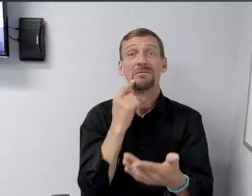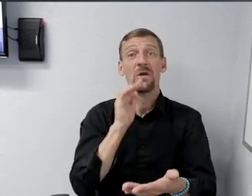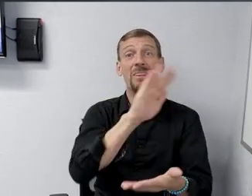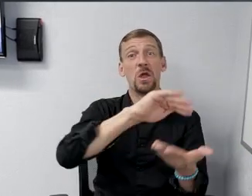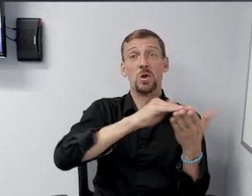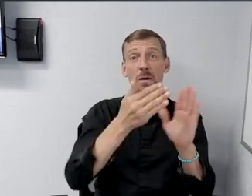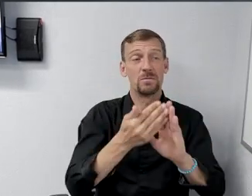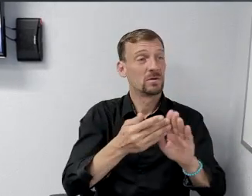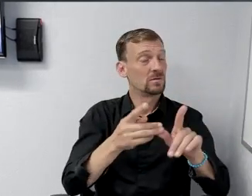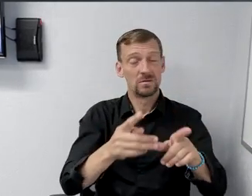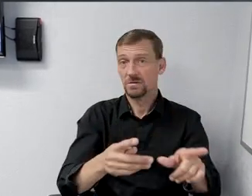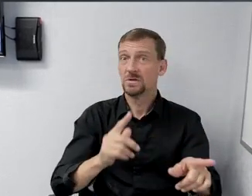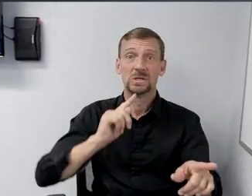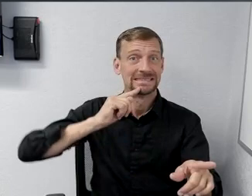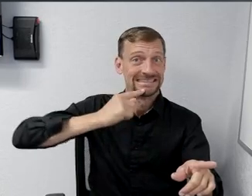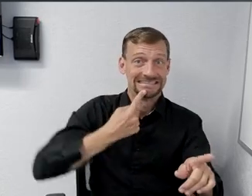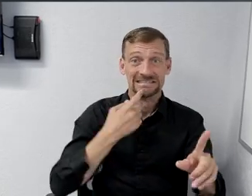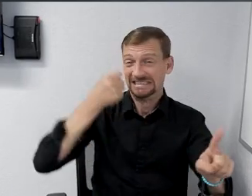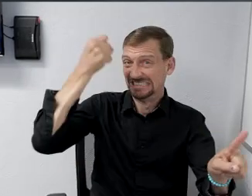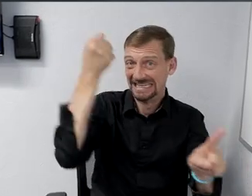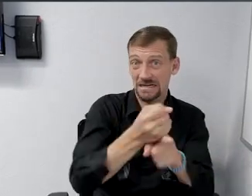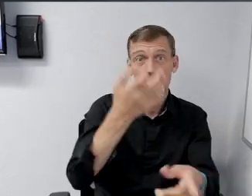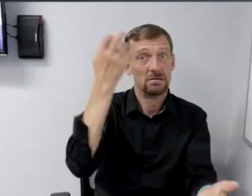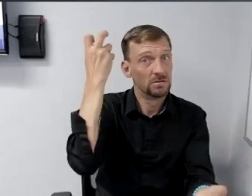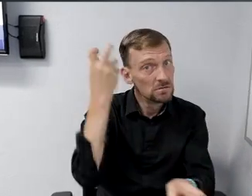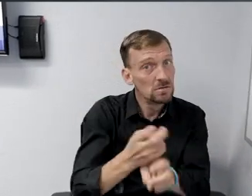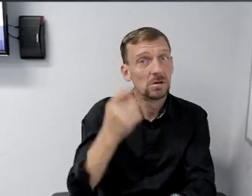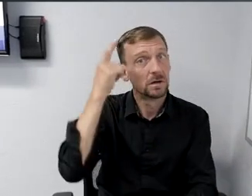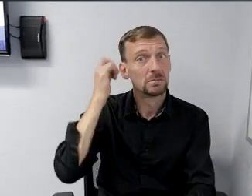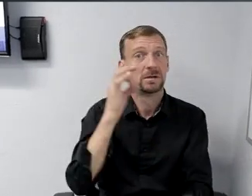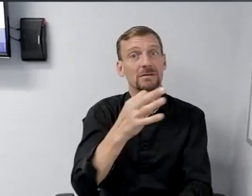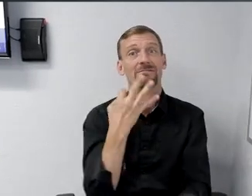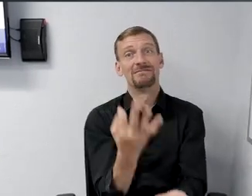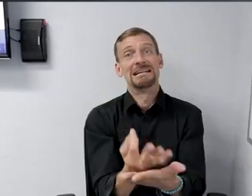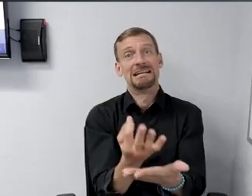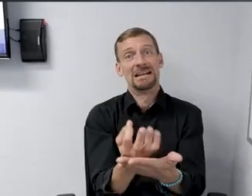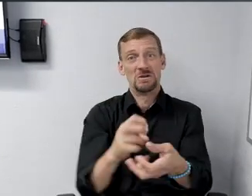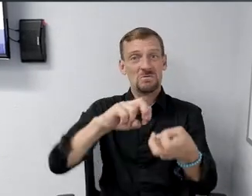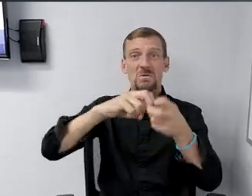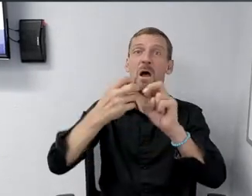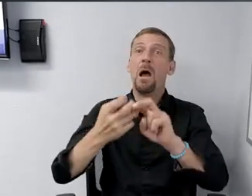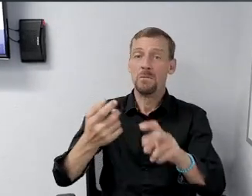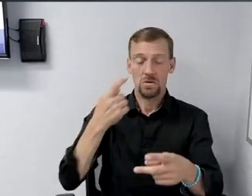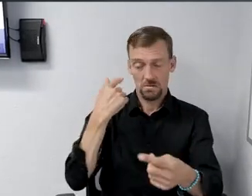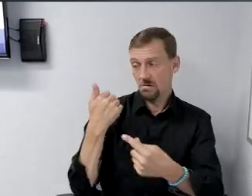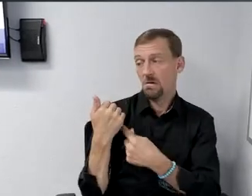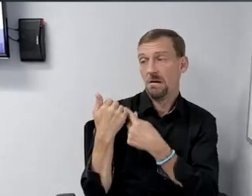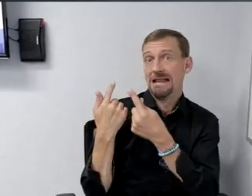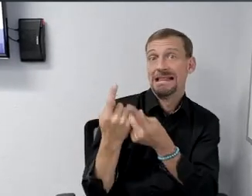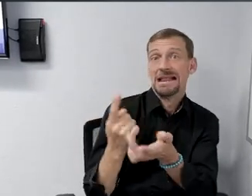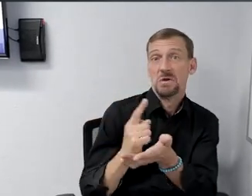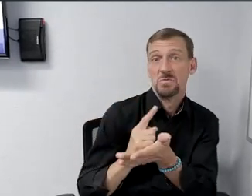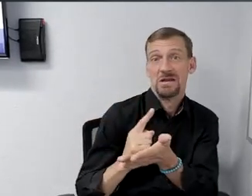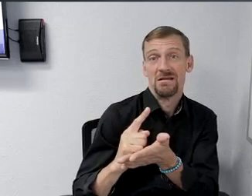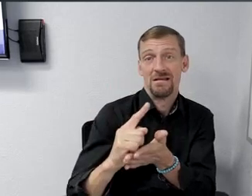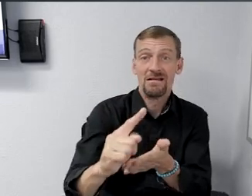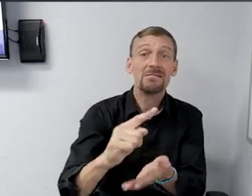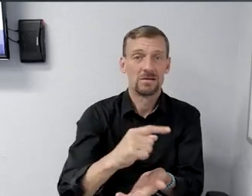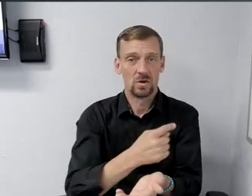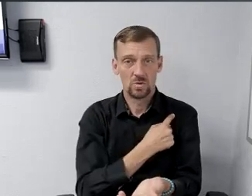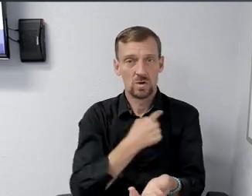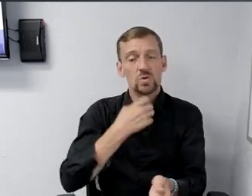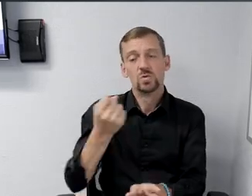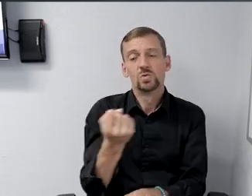Mm-hmm. And they've been similarly devastated from a financial standpoint. So we spent all last week holding